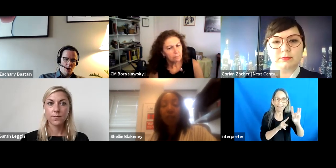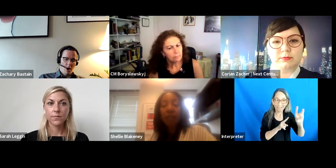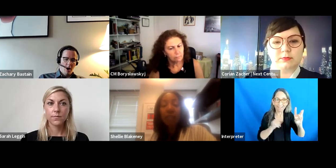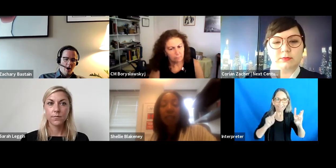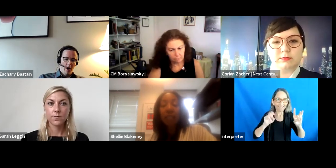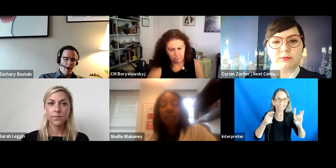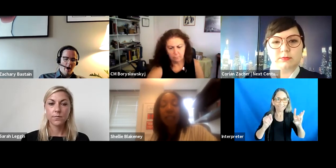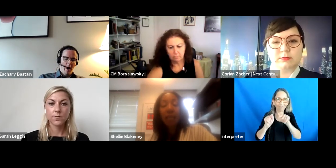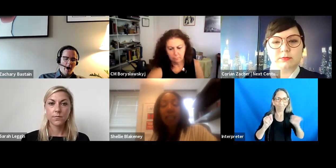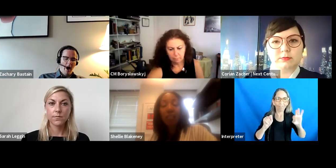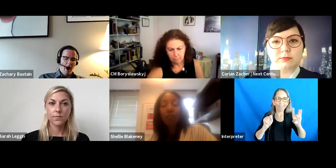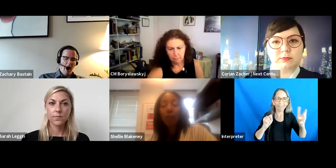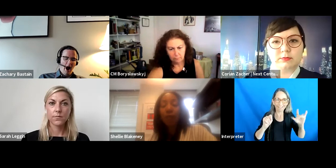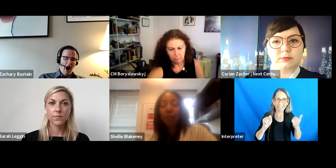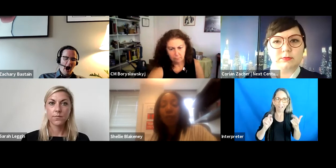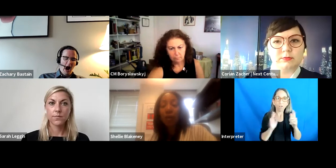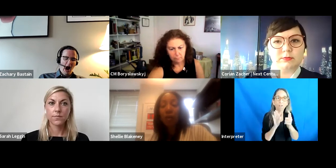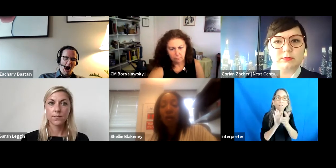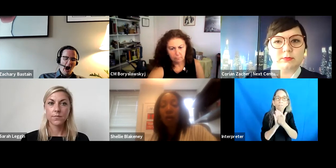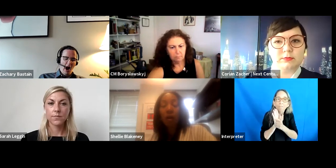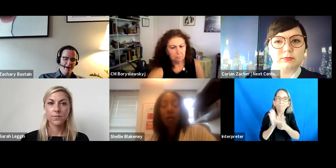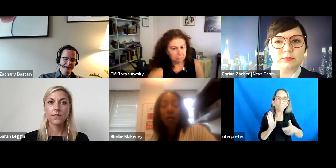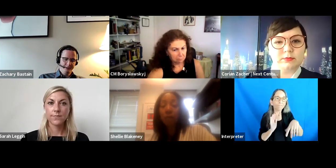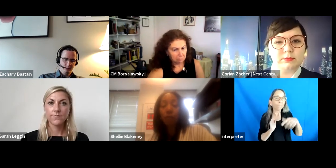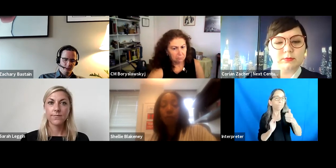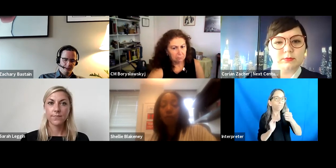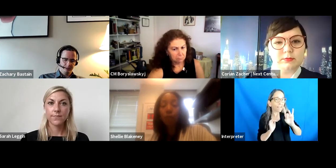18336. CTIA and industry partners are